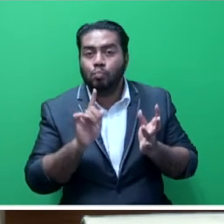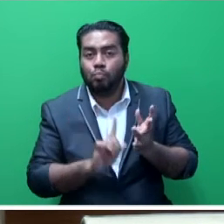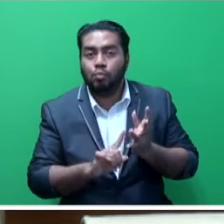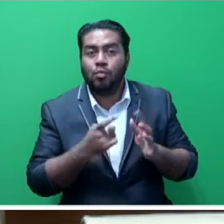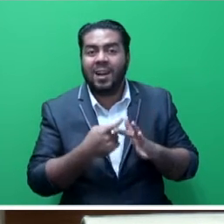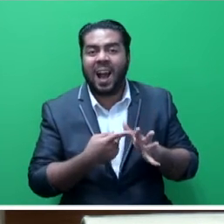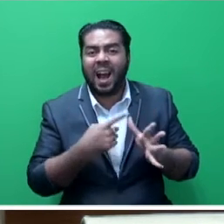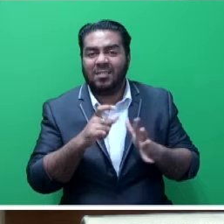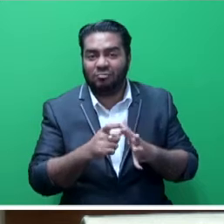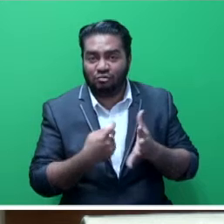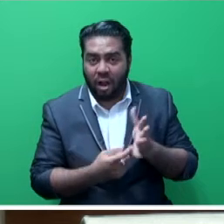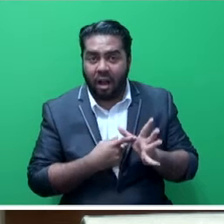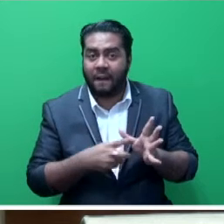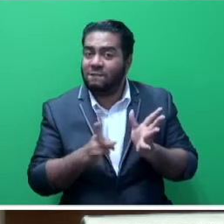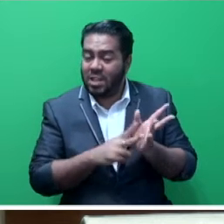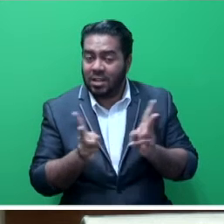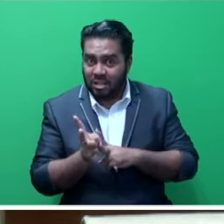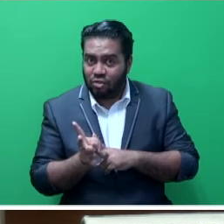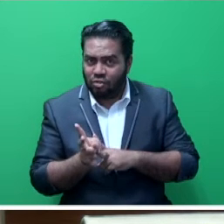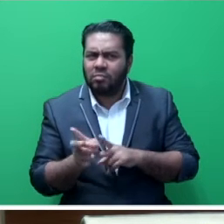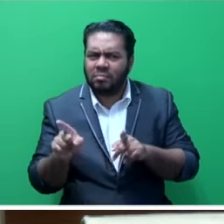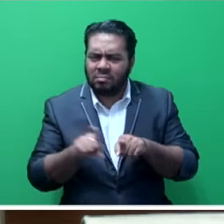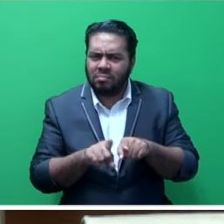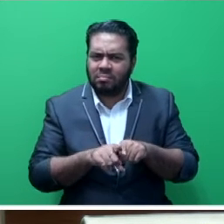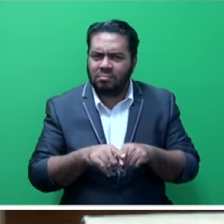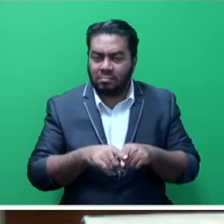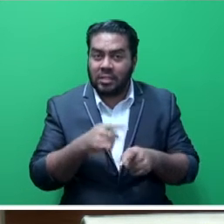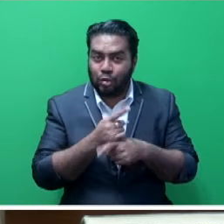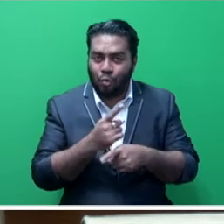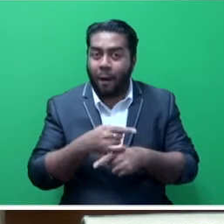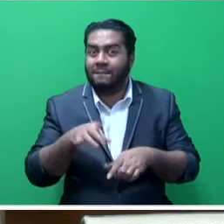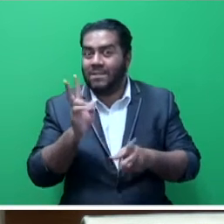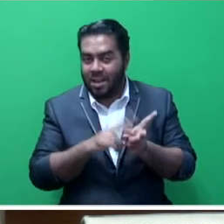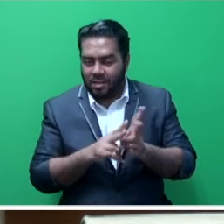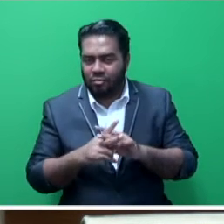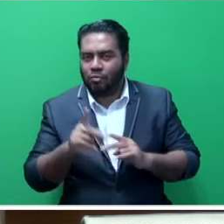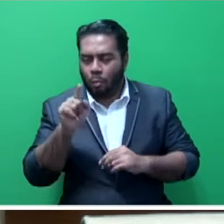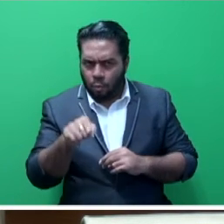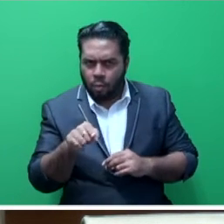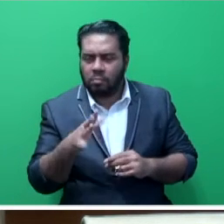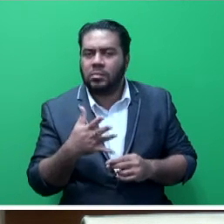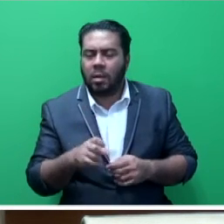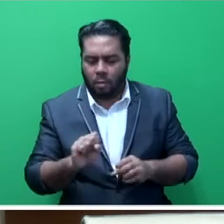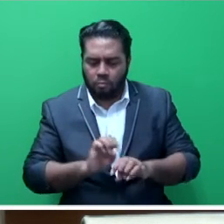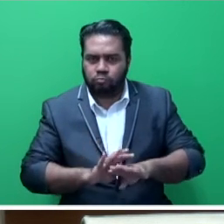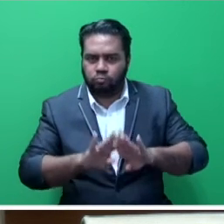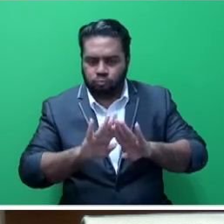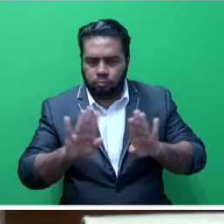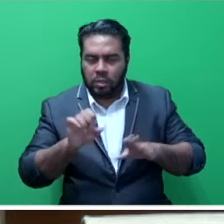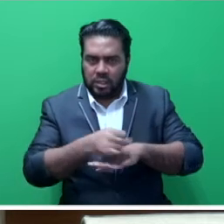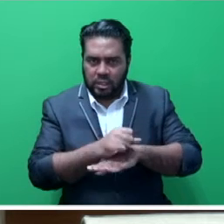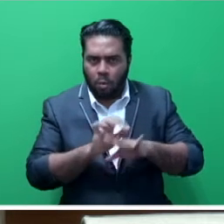meters of this nature-based seawall was constructed. About 200 people will benefit. Waindoko